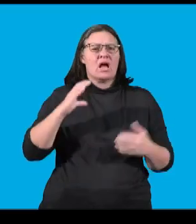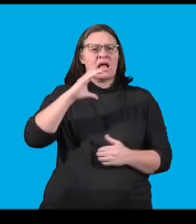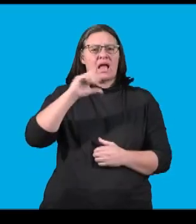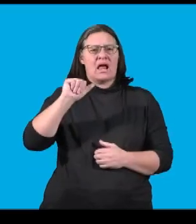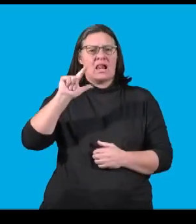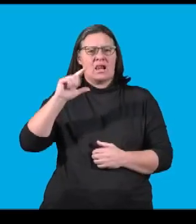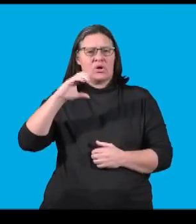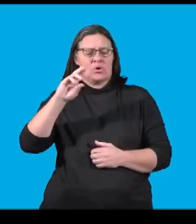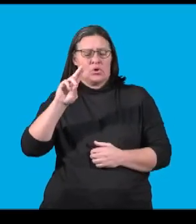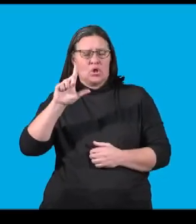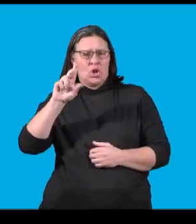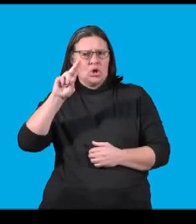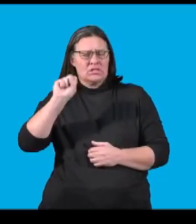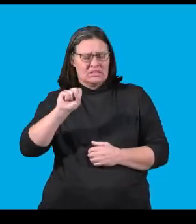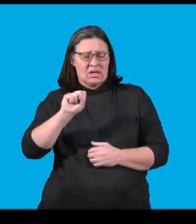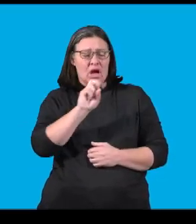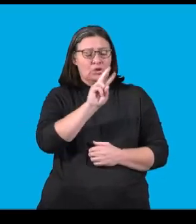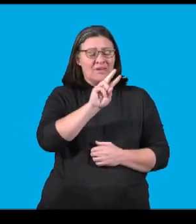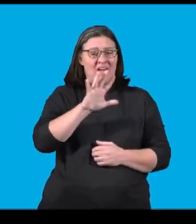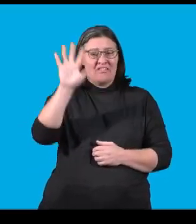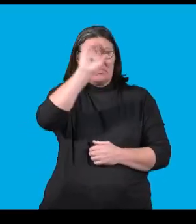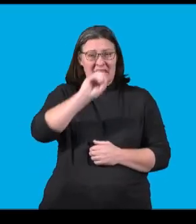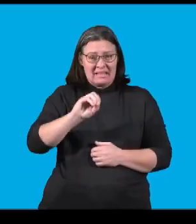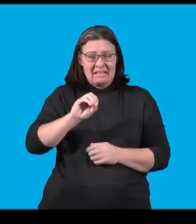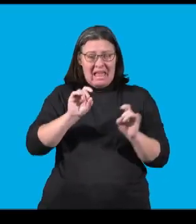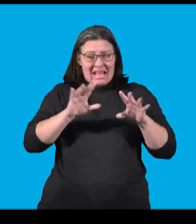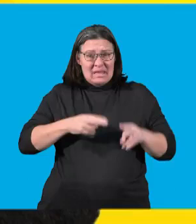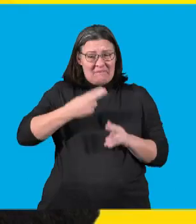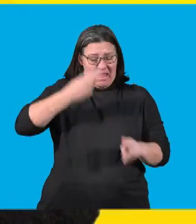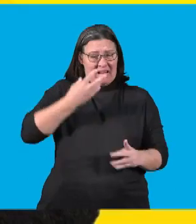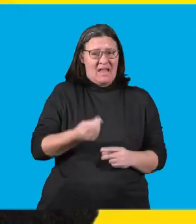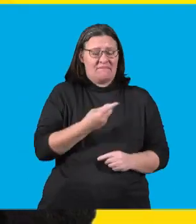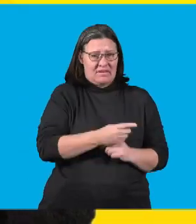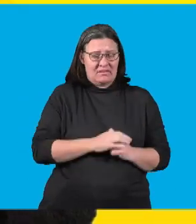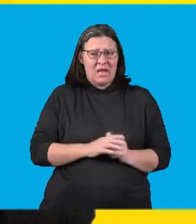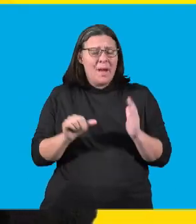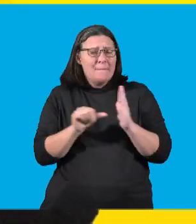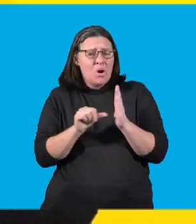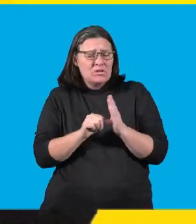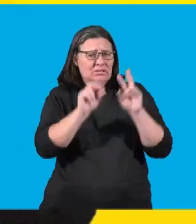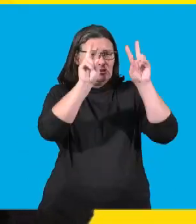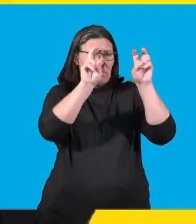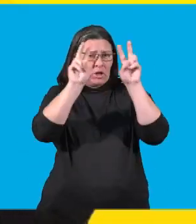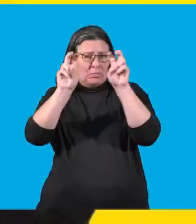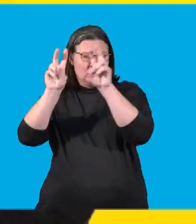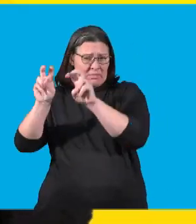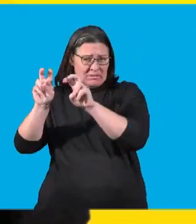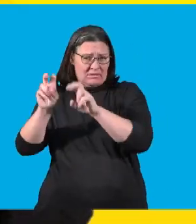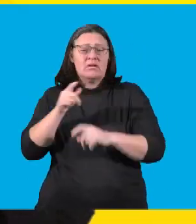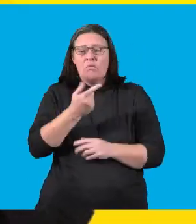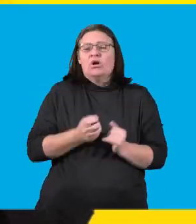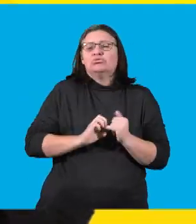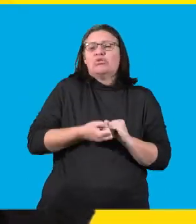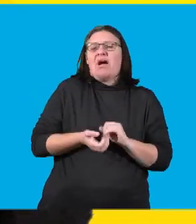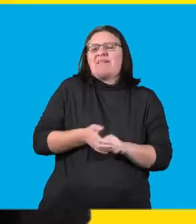So calculus is about 25% of your final exam, and it covers a lot of key topics that we're